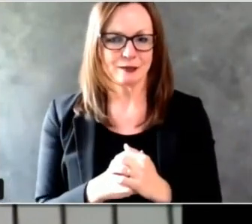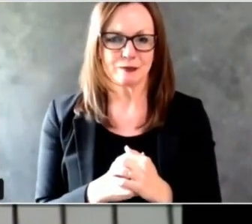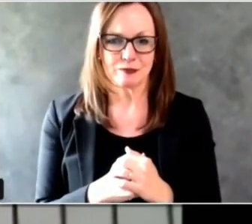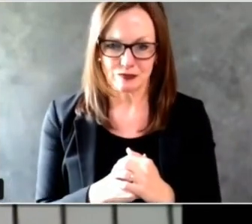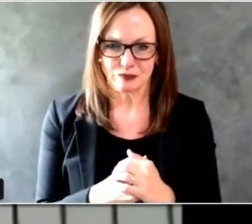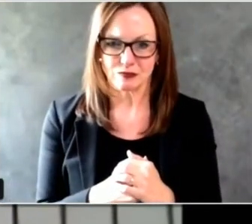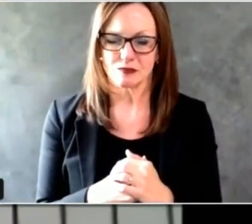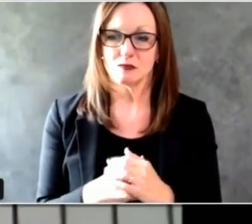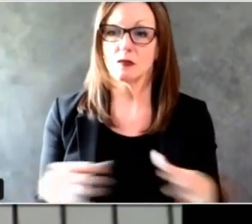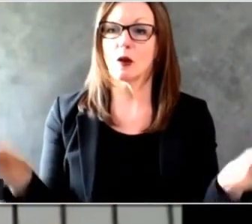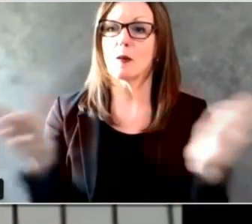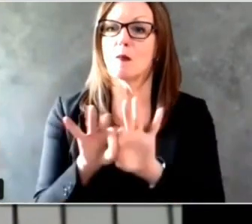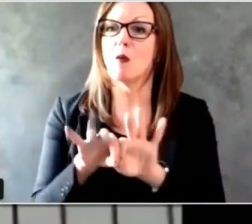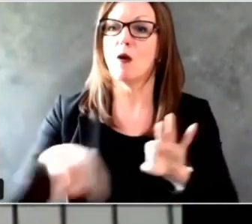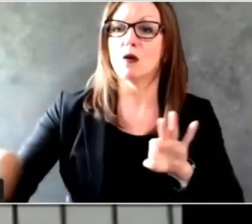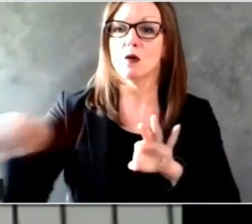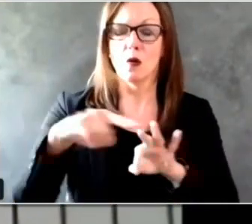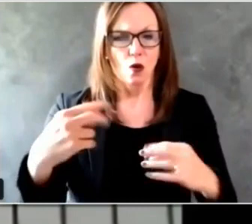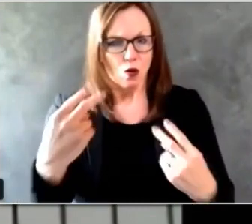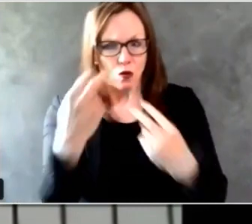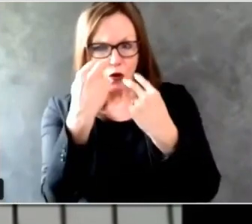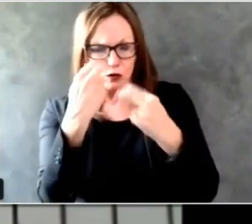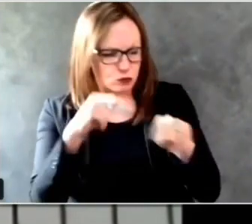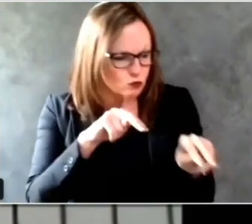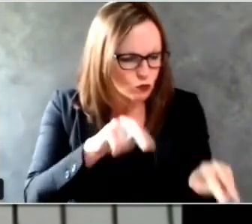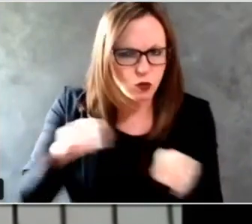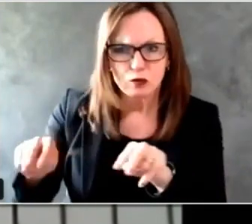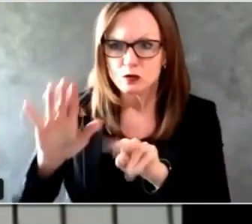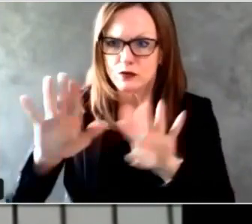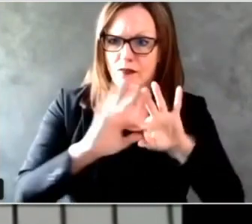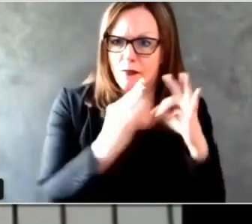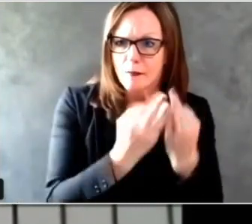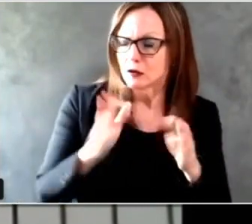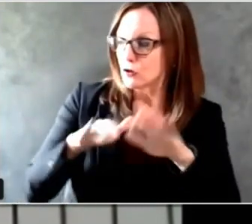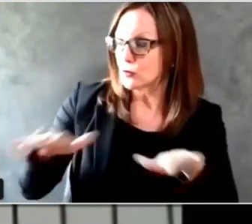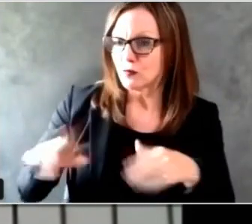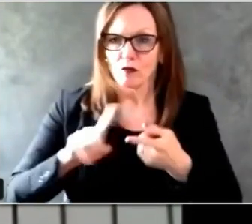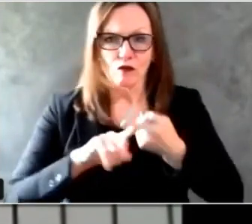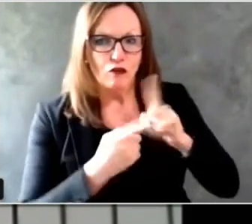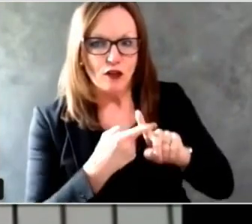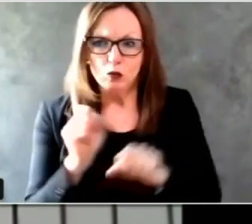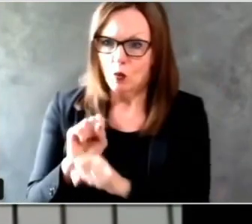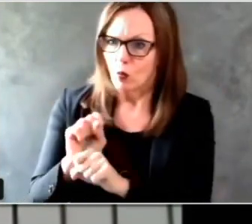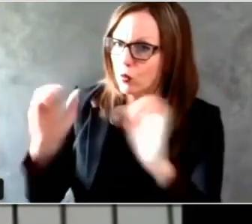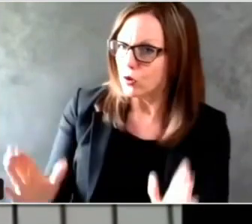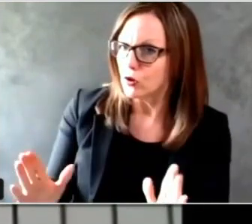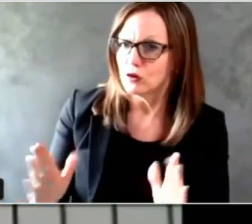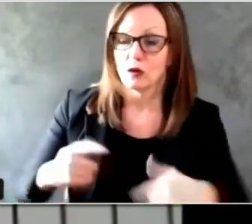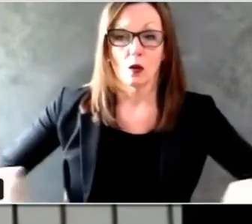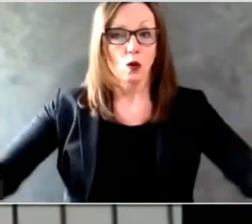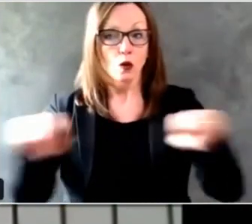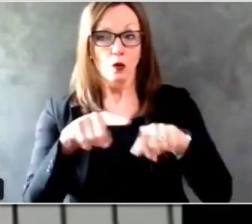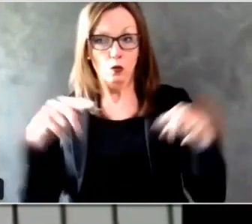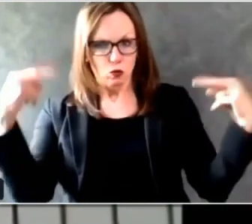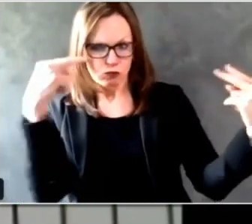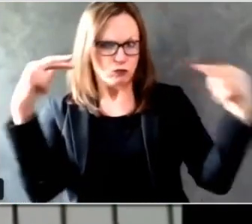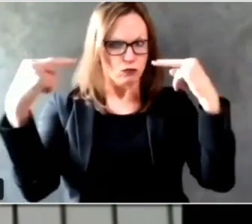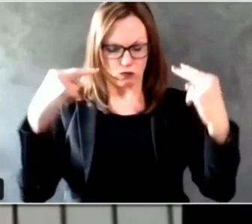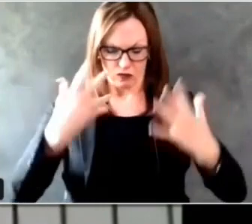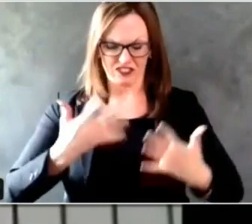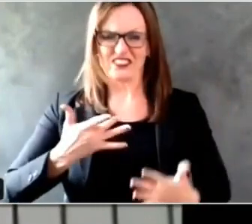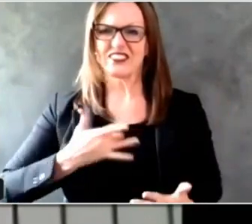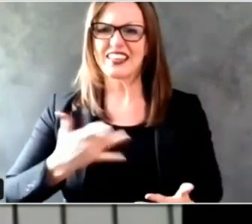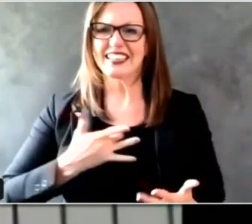runny nose, muscle pain, headache, and the new loss of taste or smell. While these are the